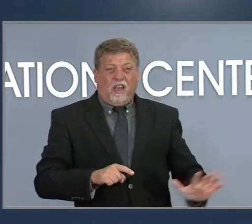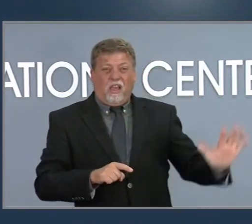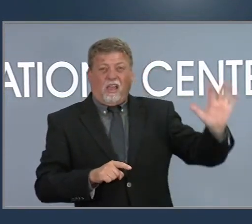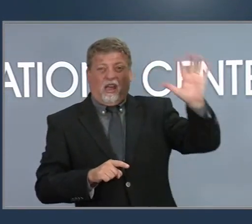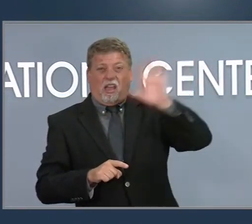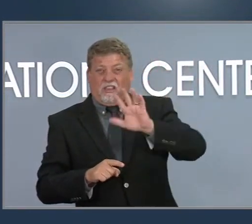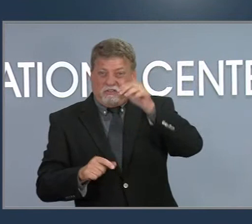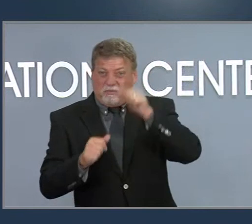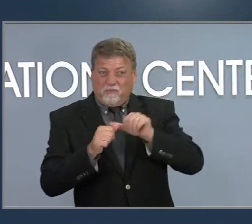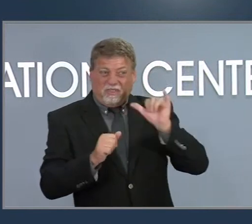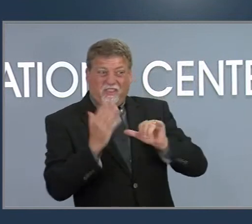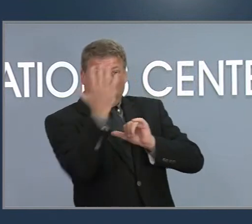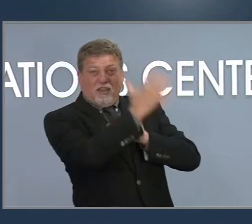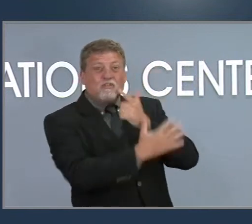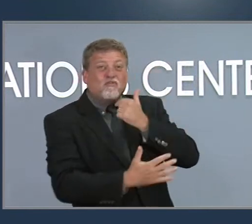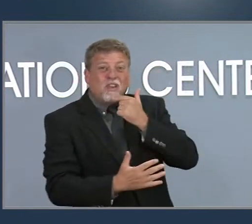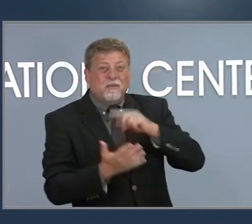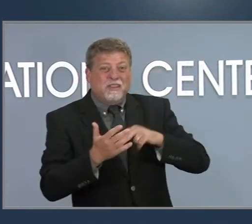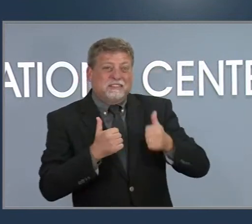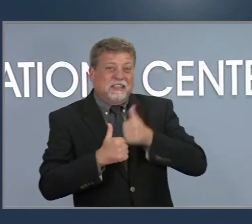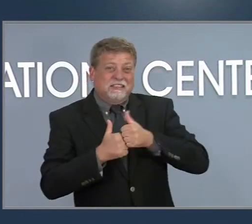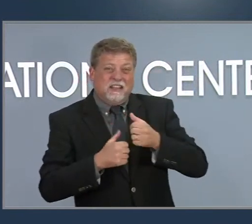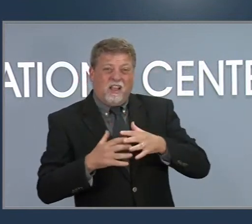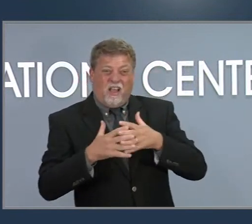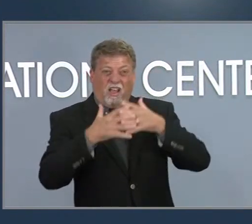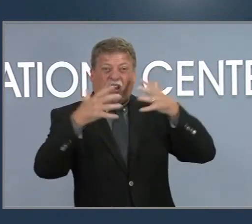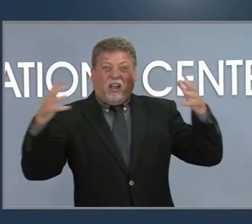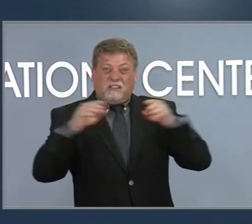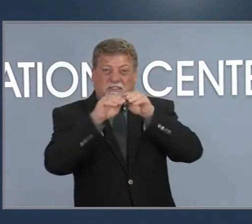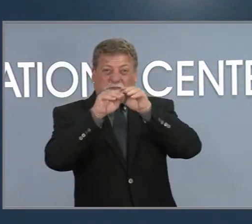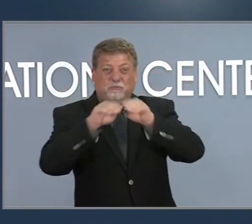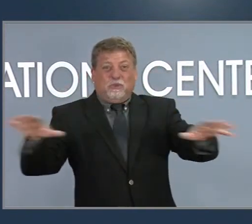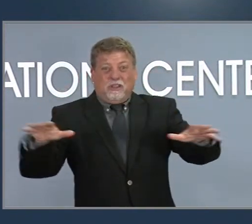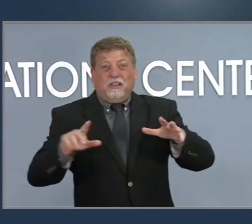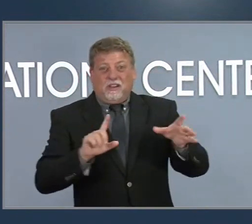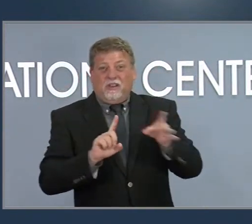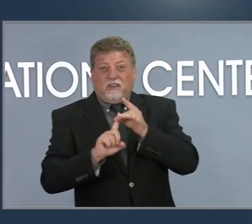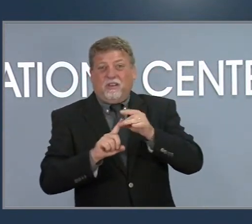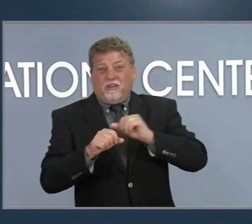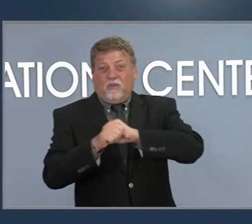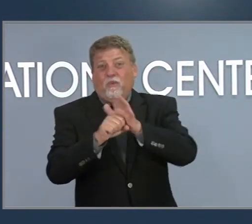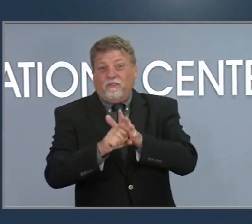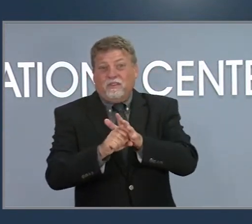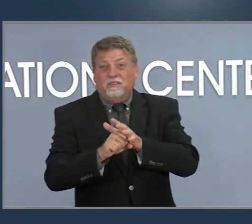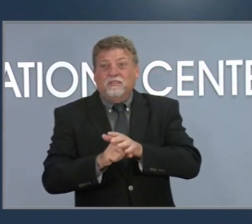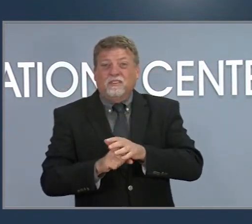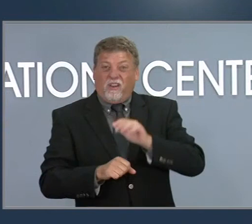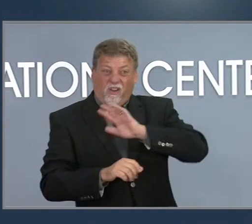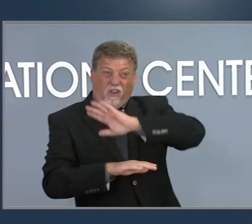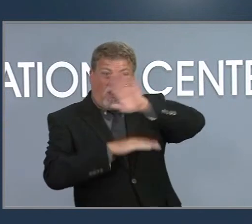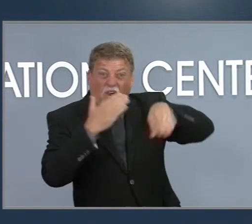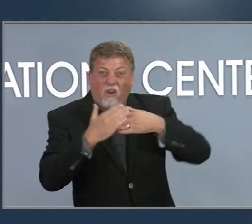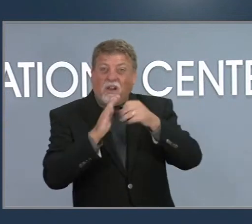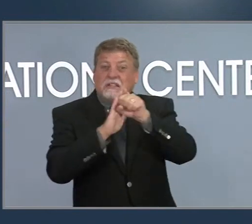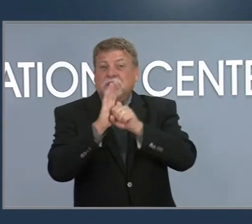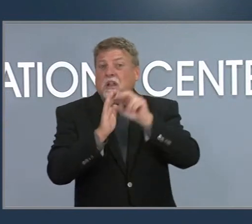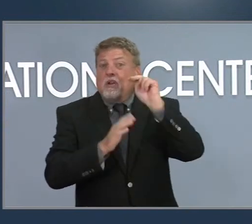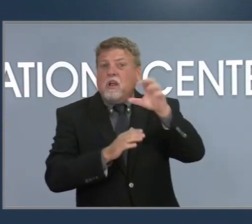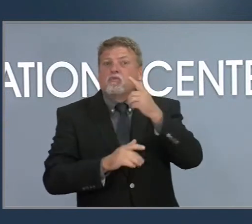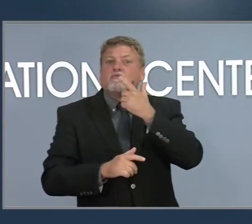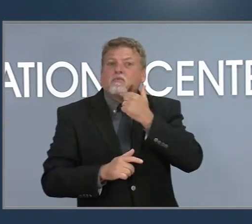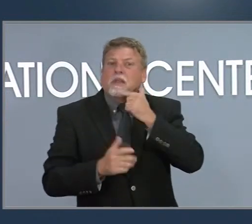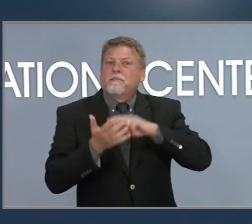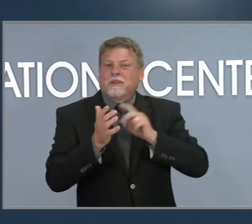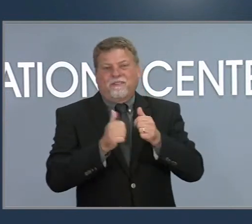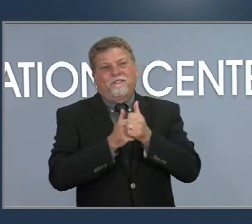Carolina counties are red with high levels of viral transmission. That means everyone in North Carolina should be following